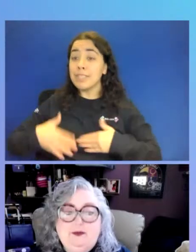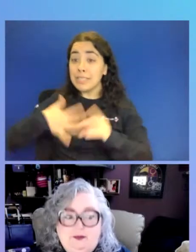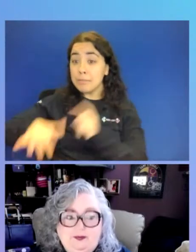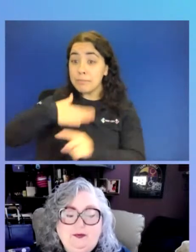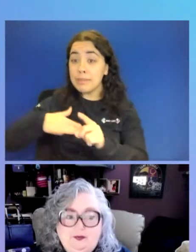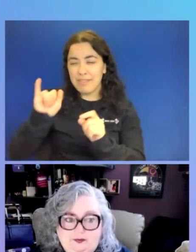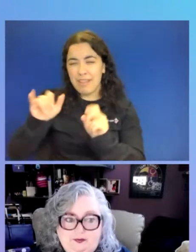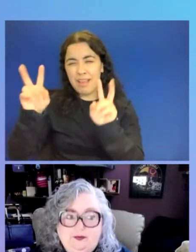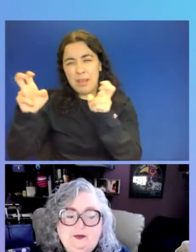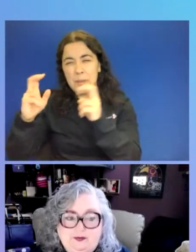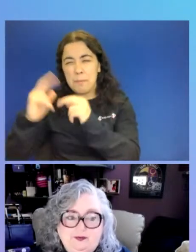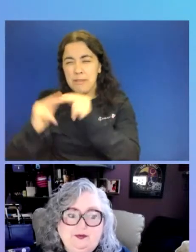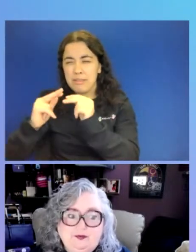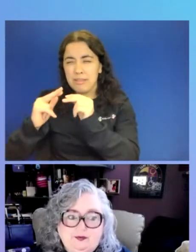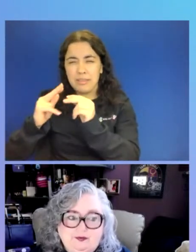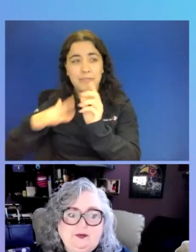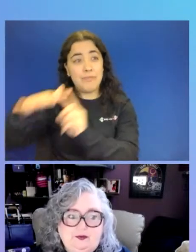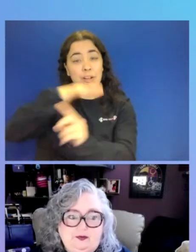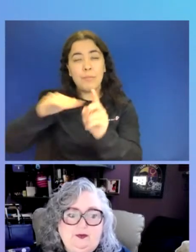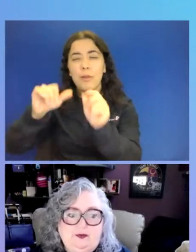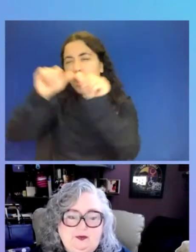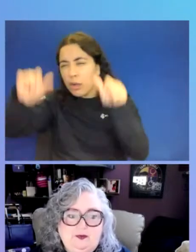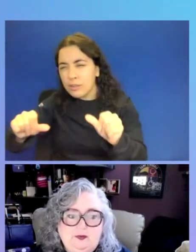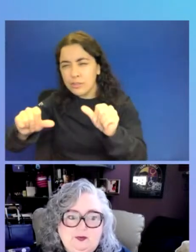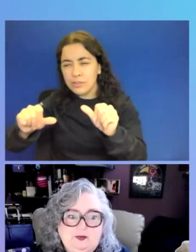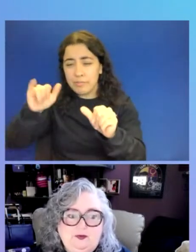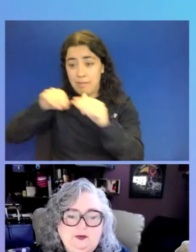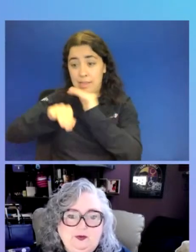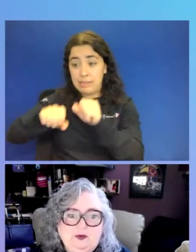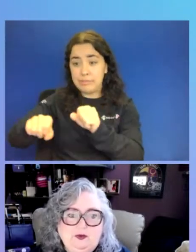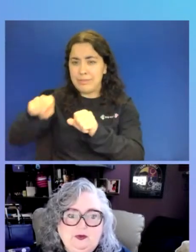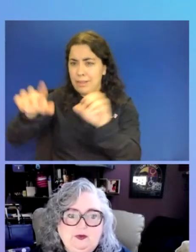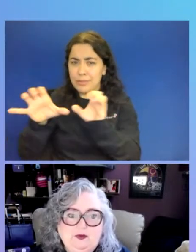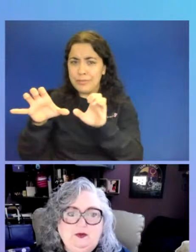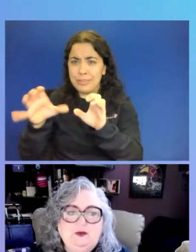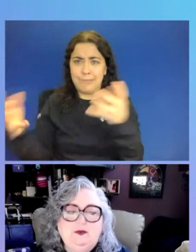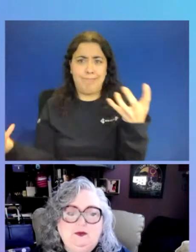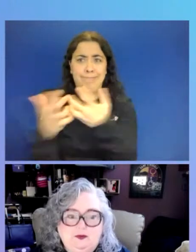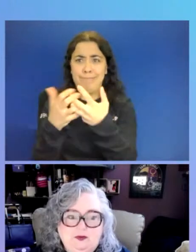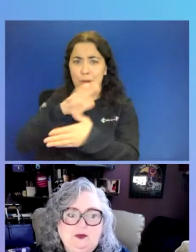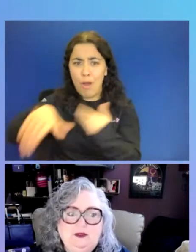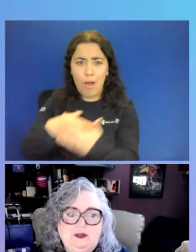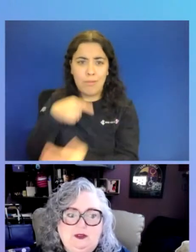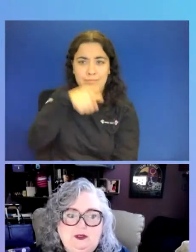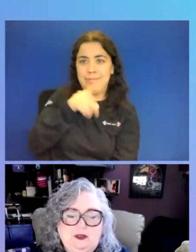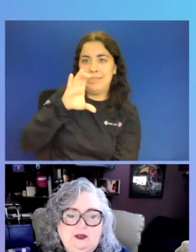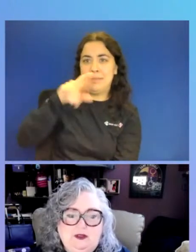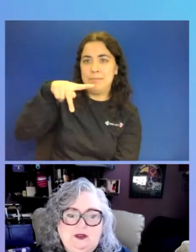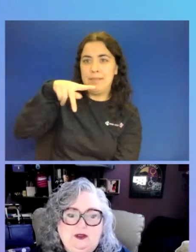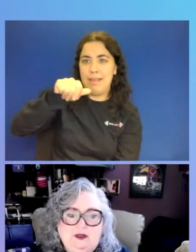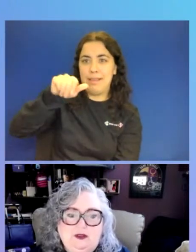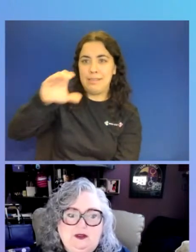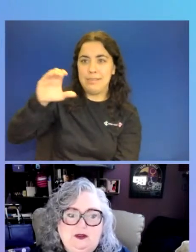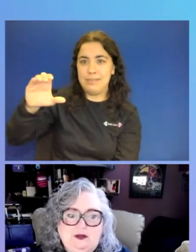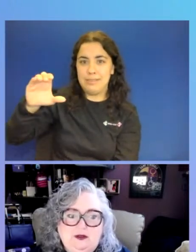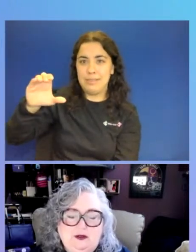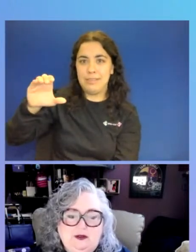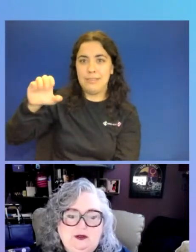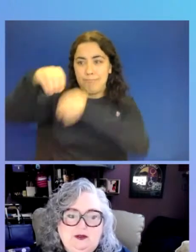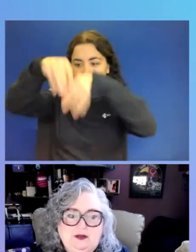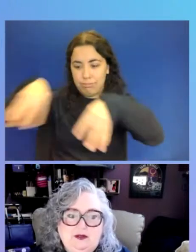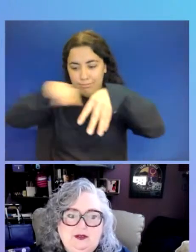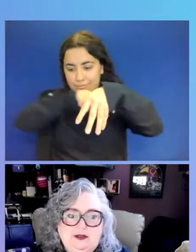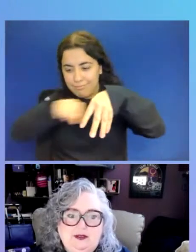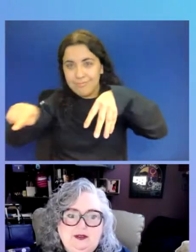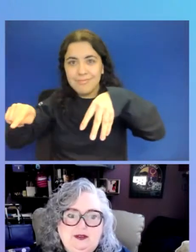environment architecture, that certification is actually good for all of those. And there was a little bit of pushback on